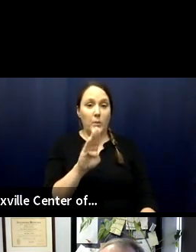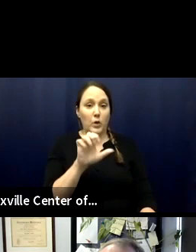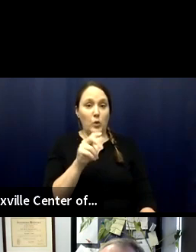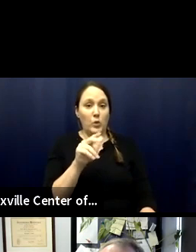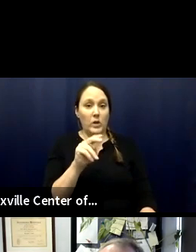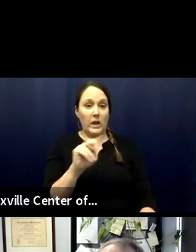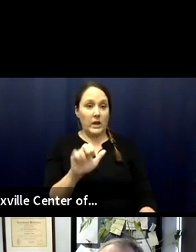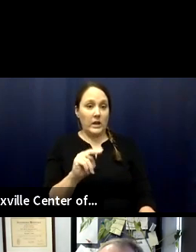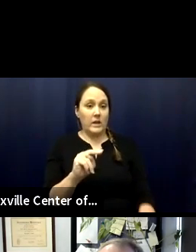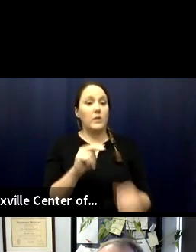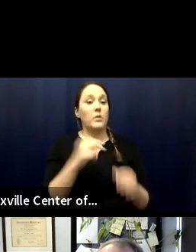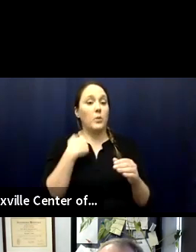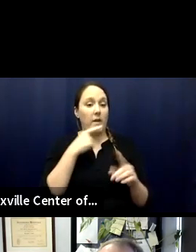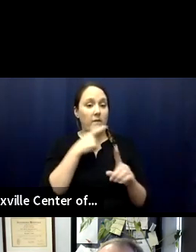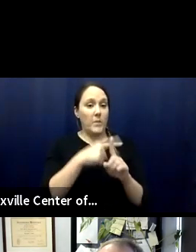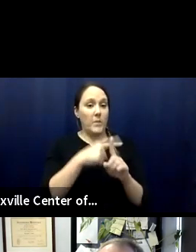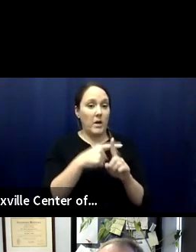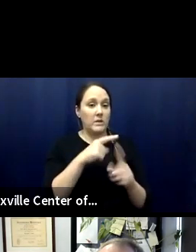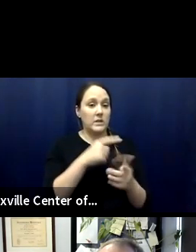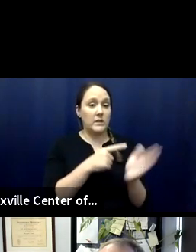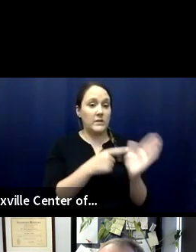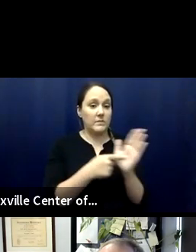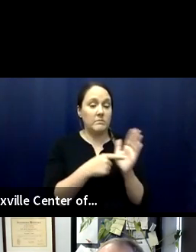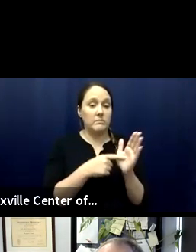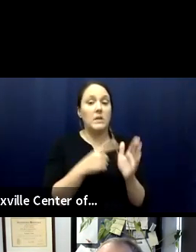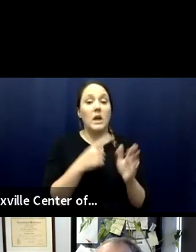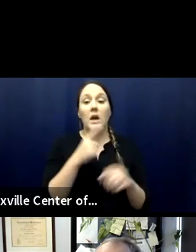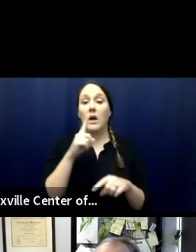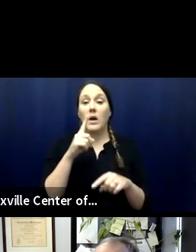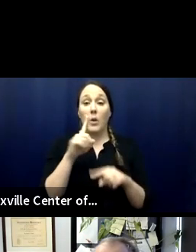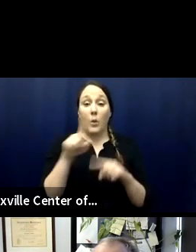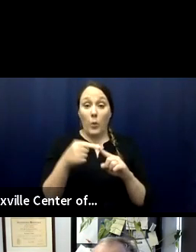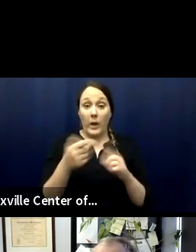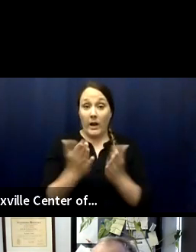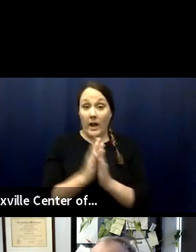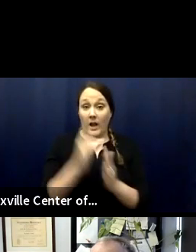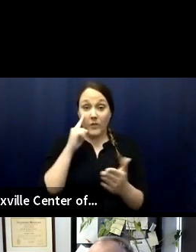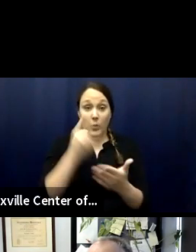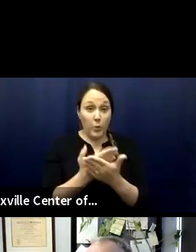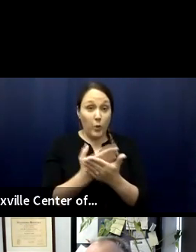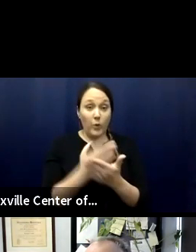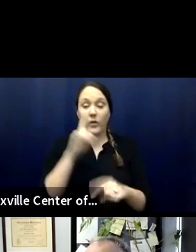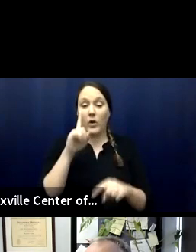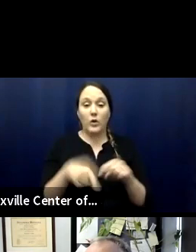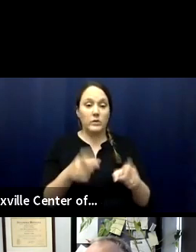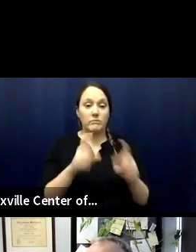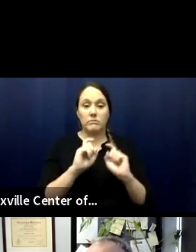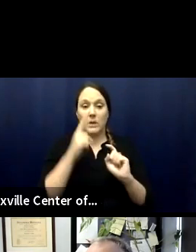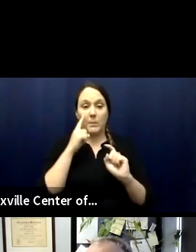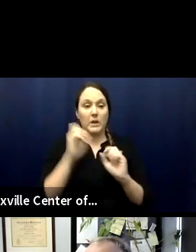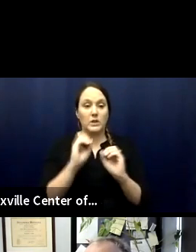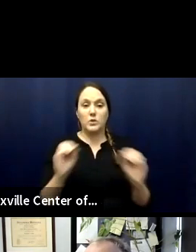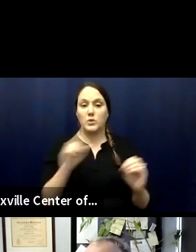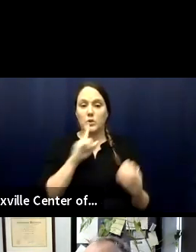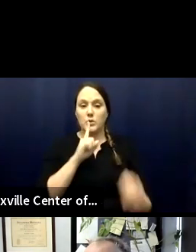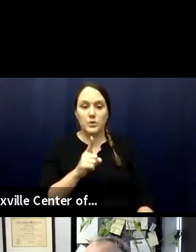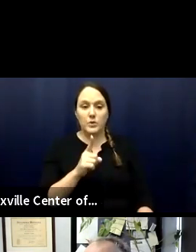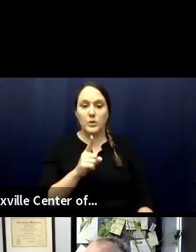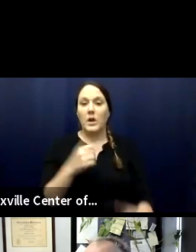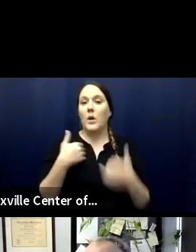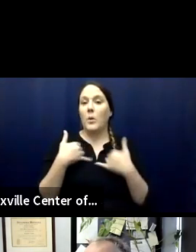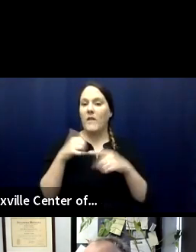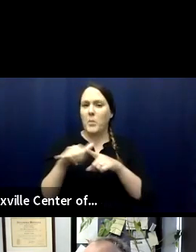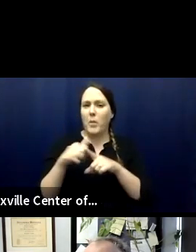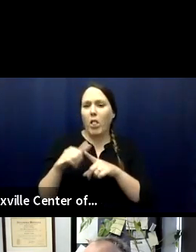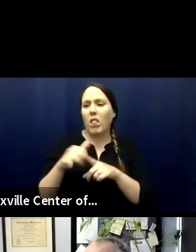proof, it couldn't be provided because it wasn't true. We had bullying tactics used on